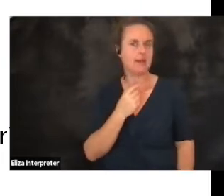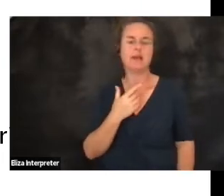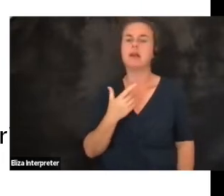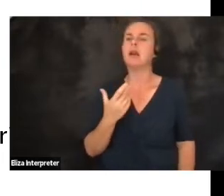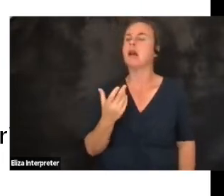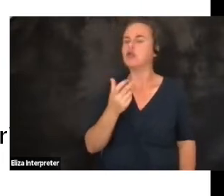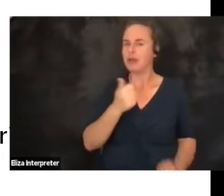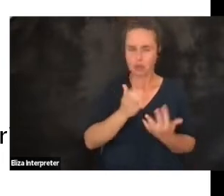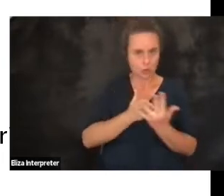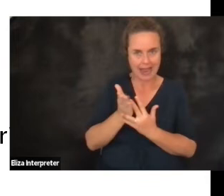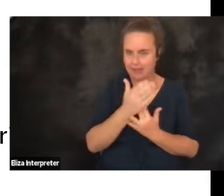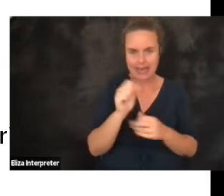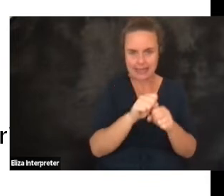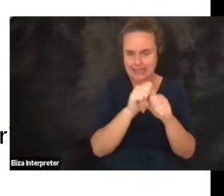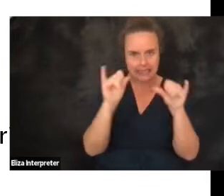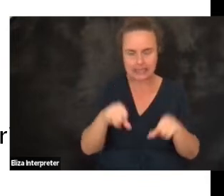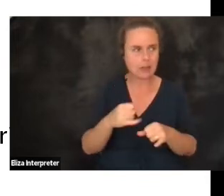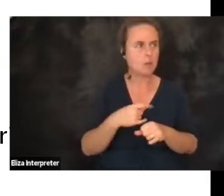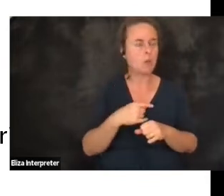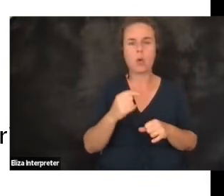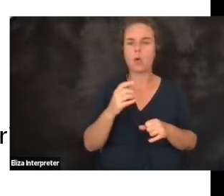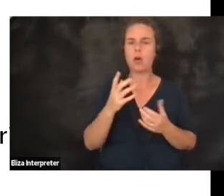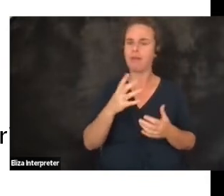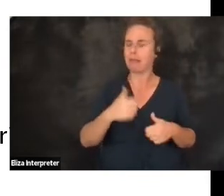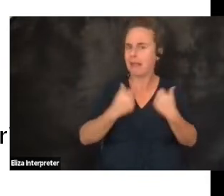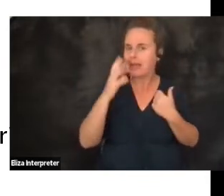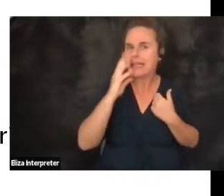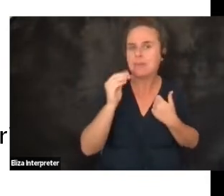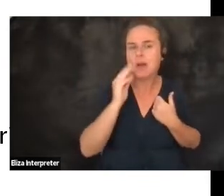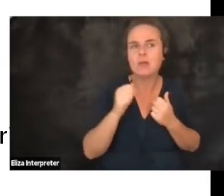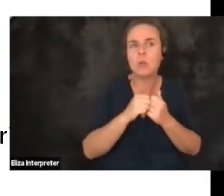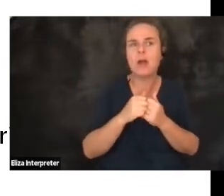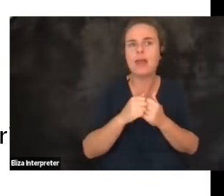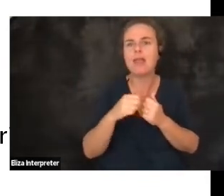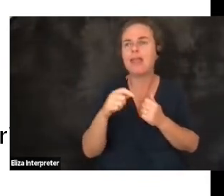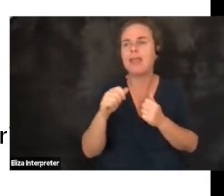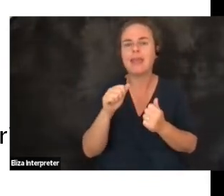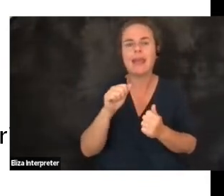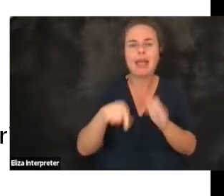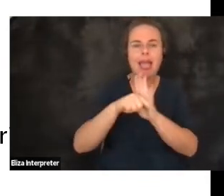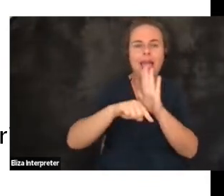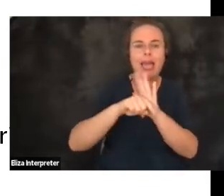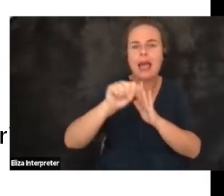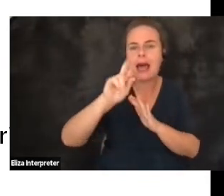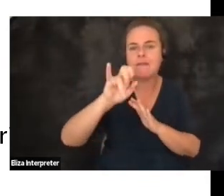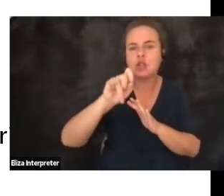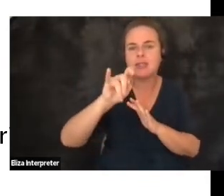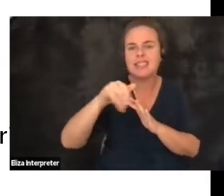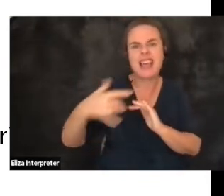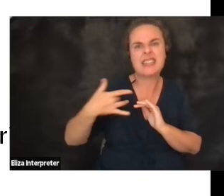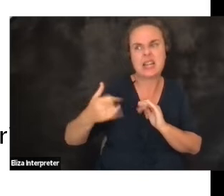lived experiences with unnoticed adversities with various outcomes. But it